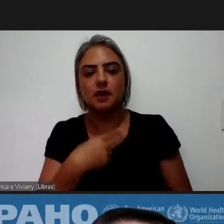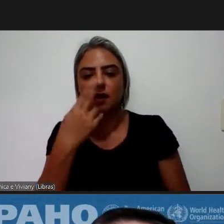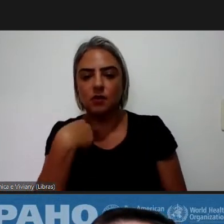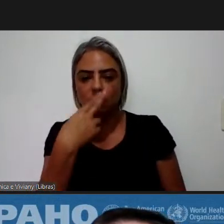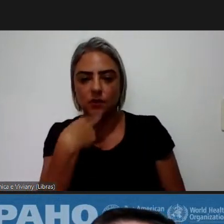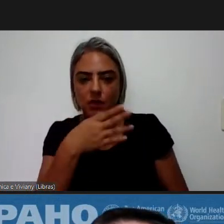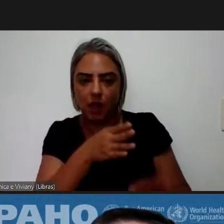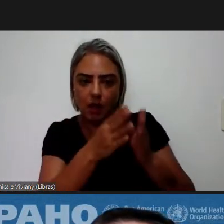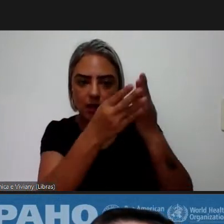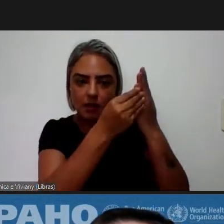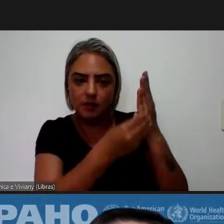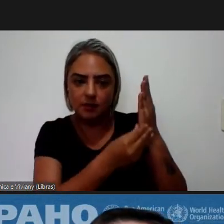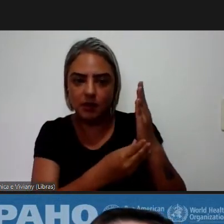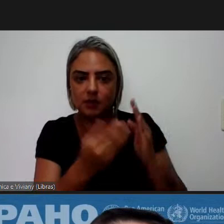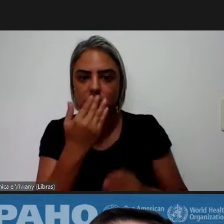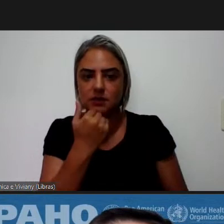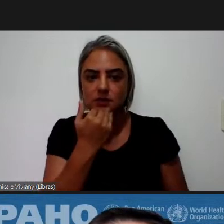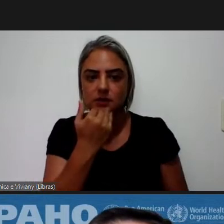protocols of